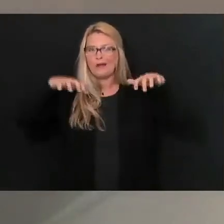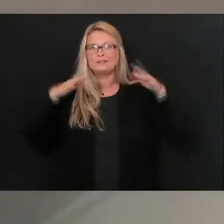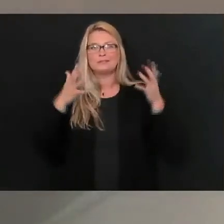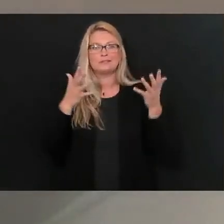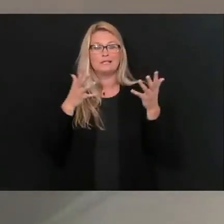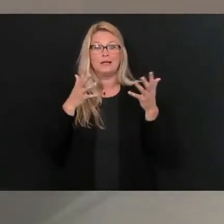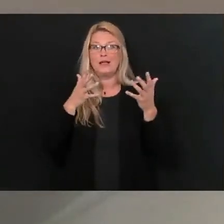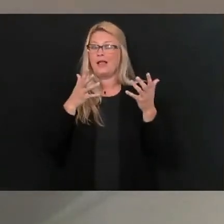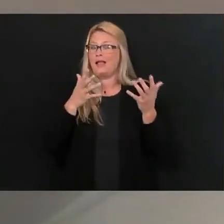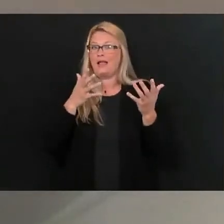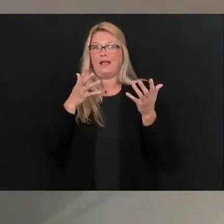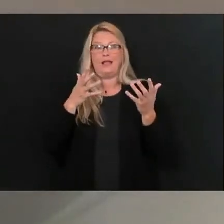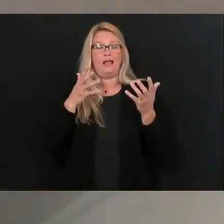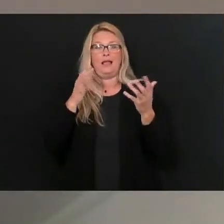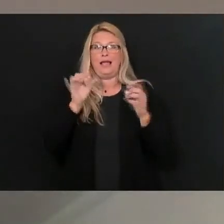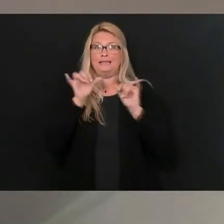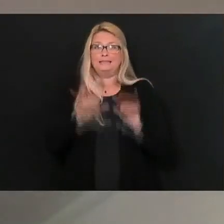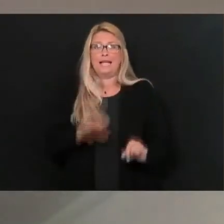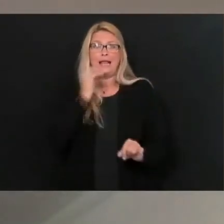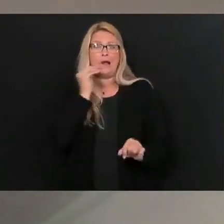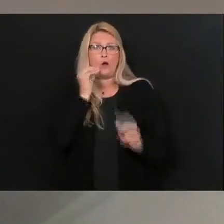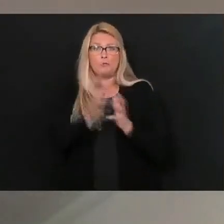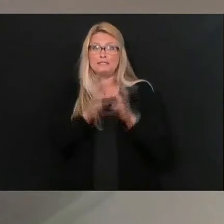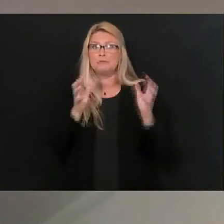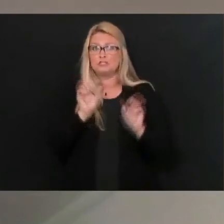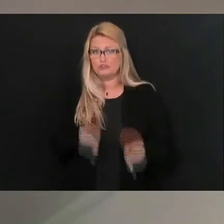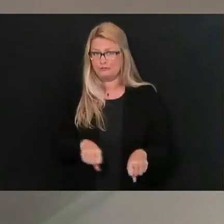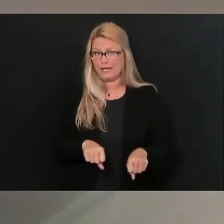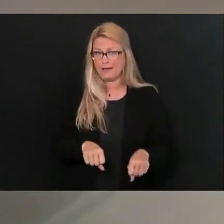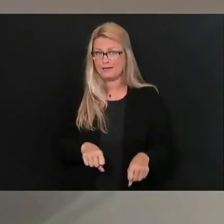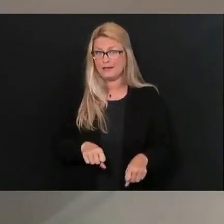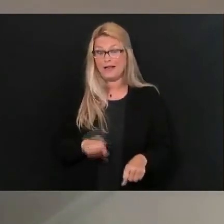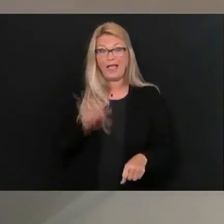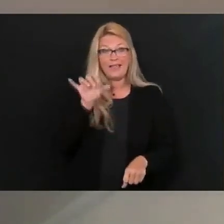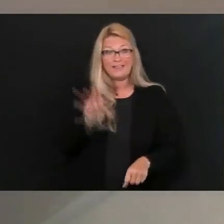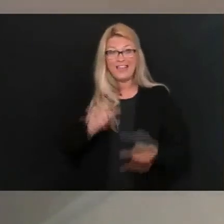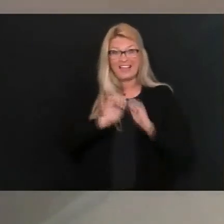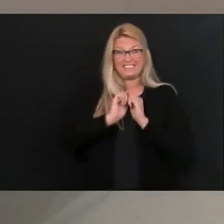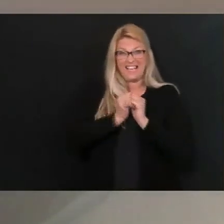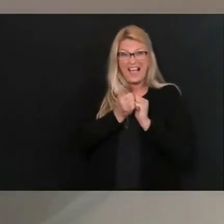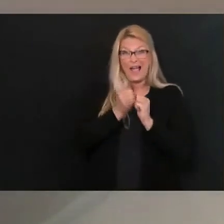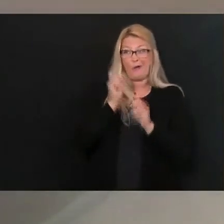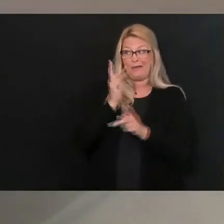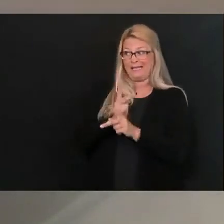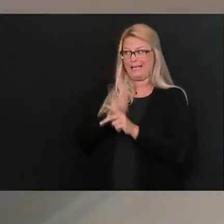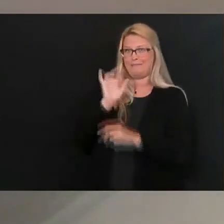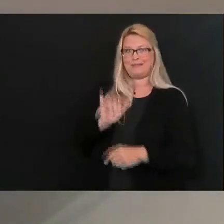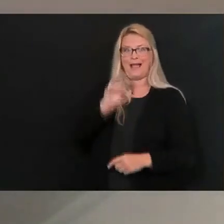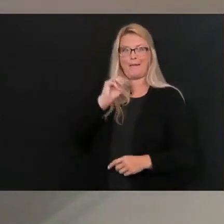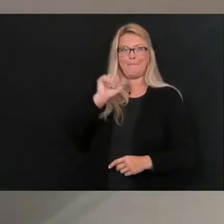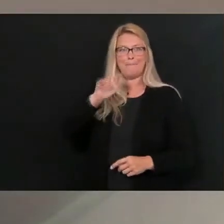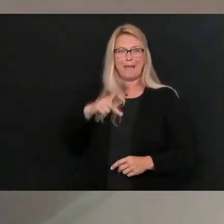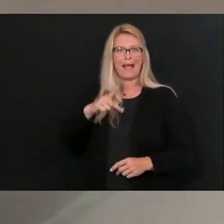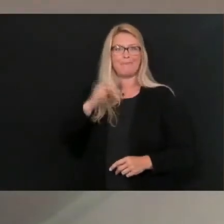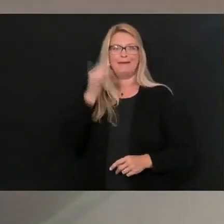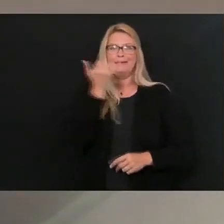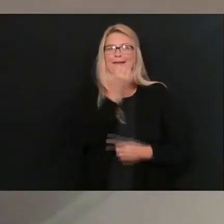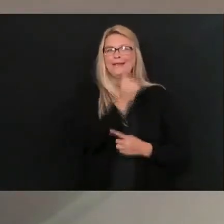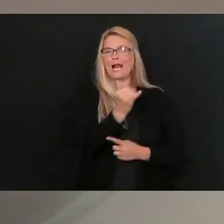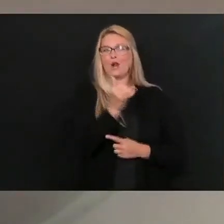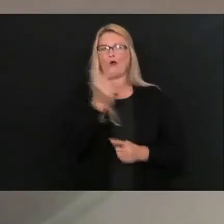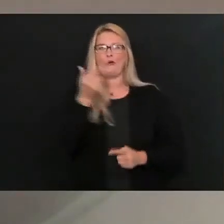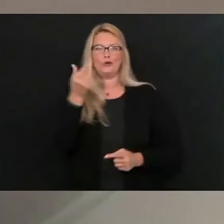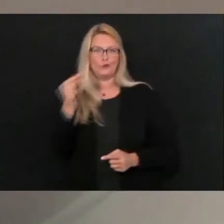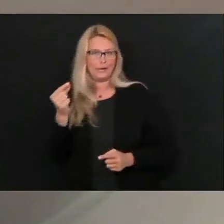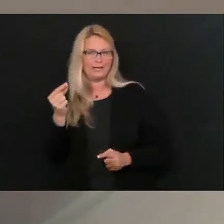live with as much as we possibly can. That's the way that we not only keep the map looking more yellow and green,